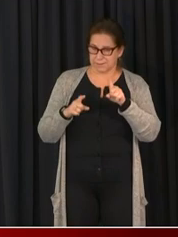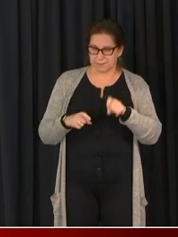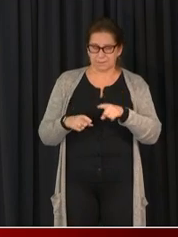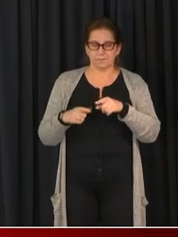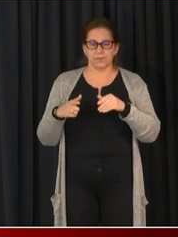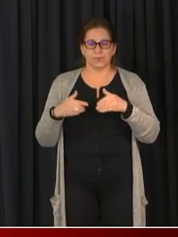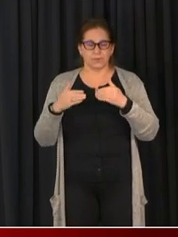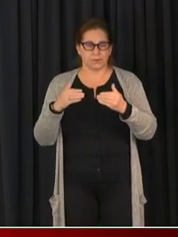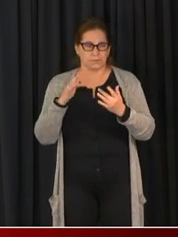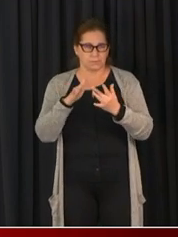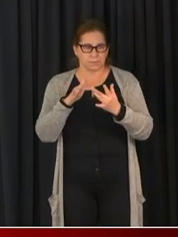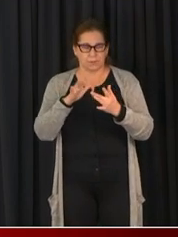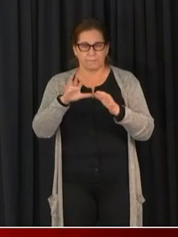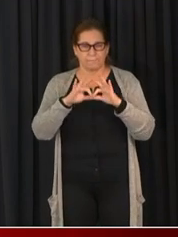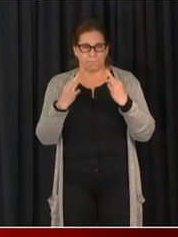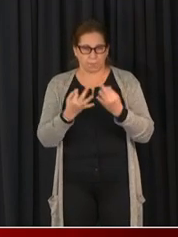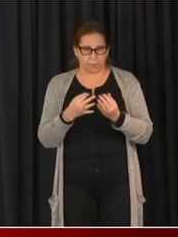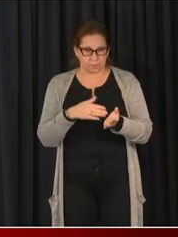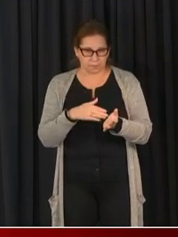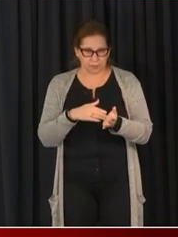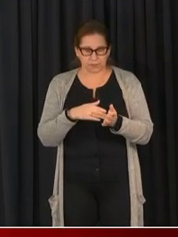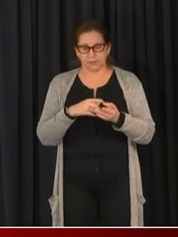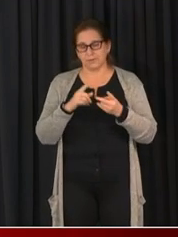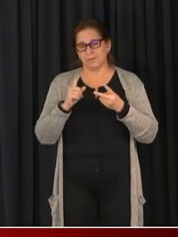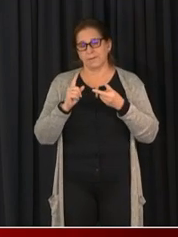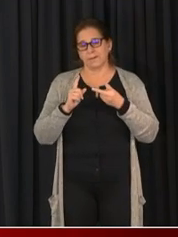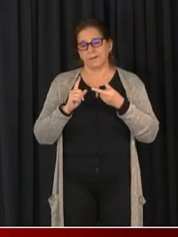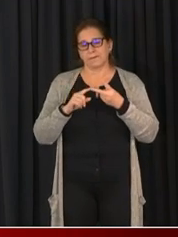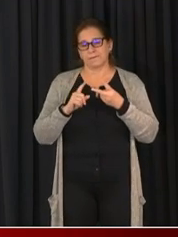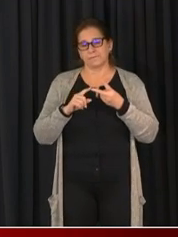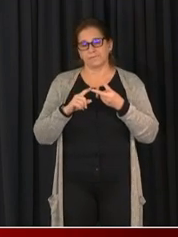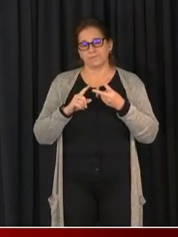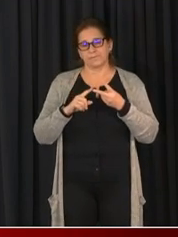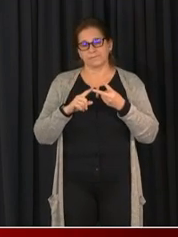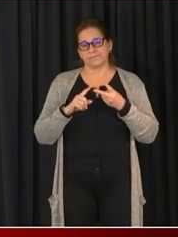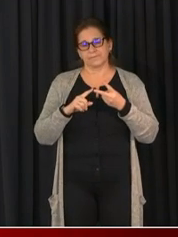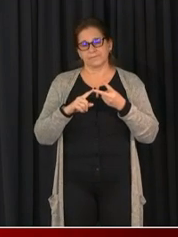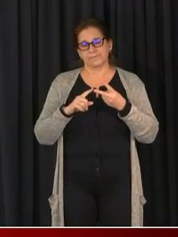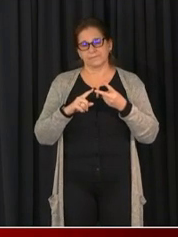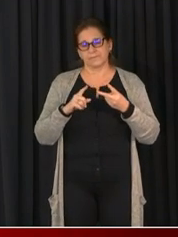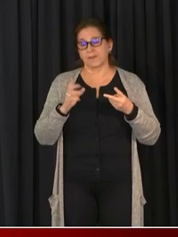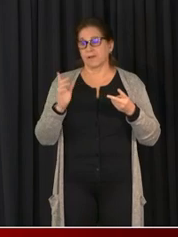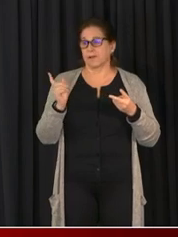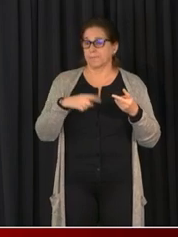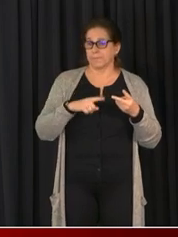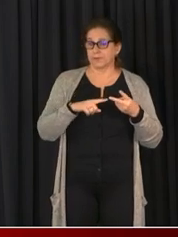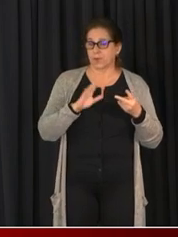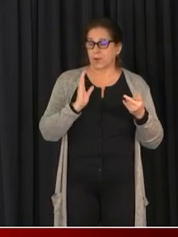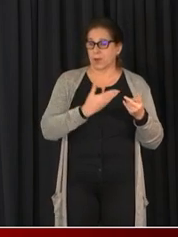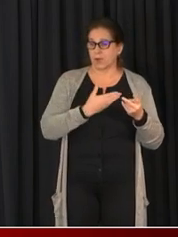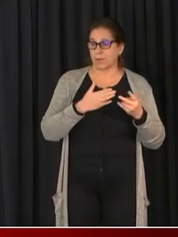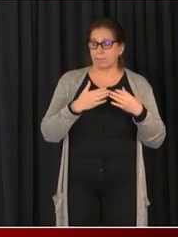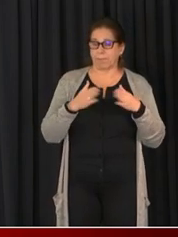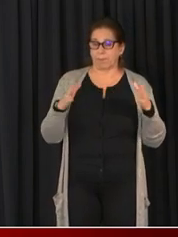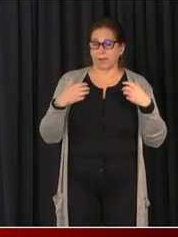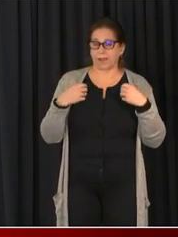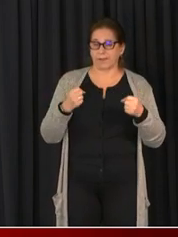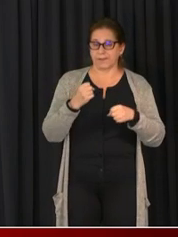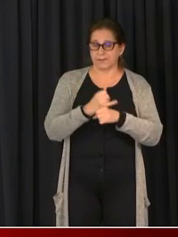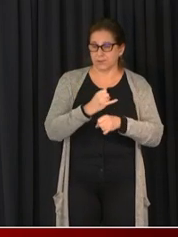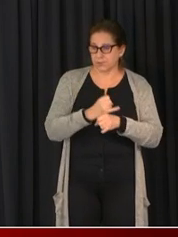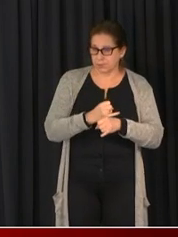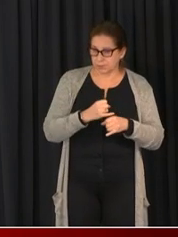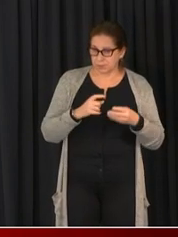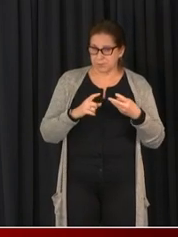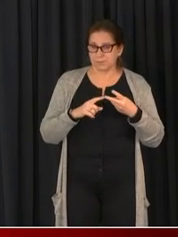provider. The second thing that we do is ask them to come to any of our public sites for testing. We operate public sites across